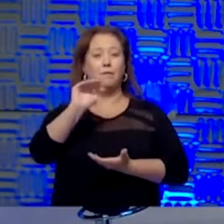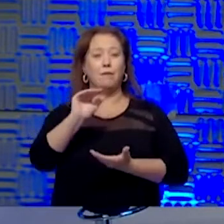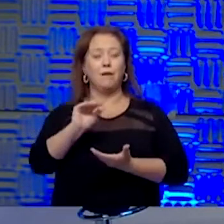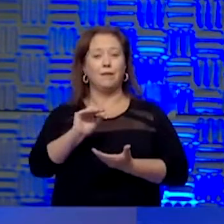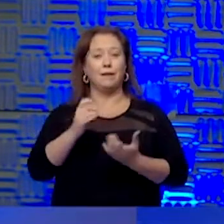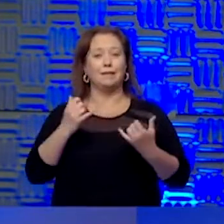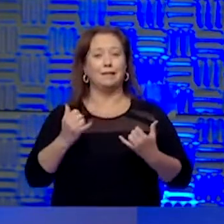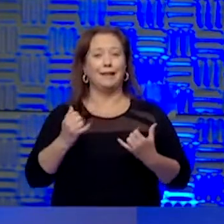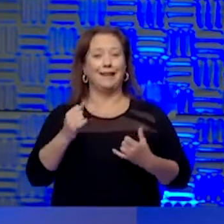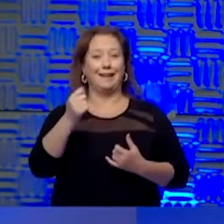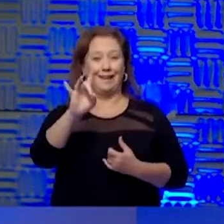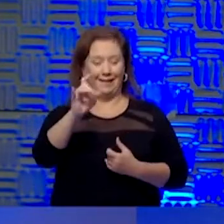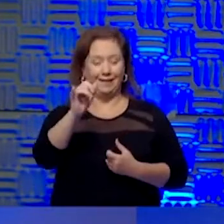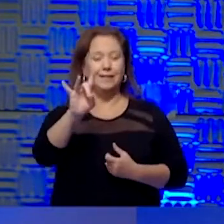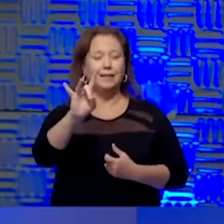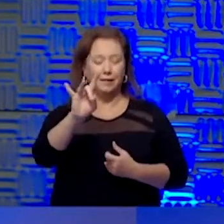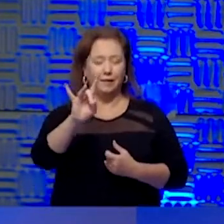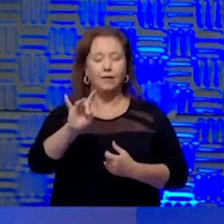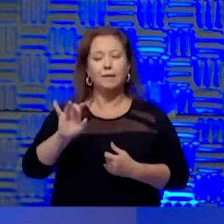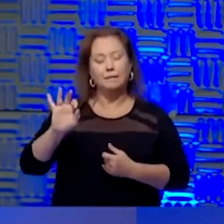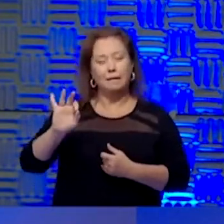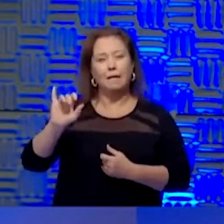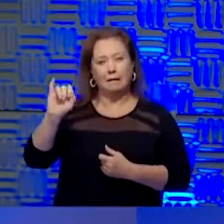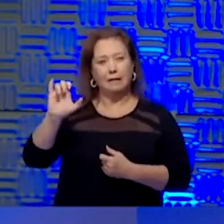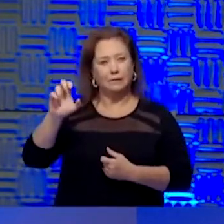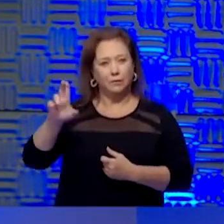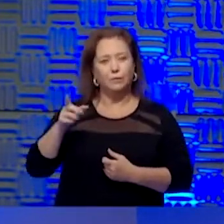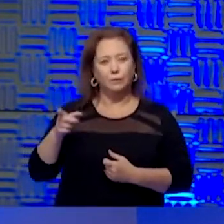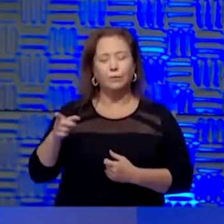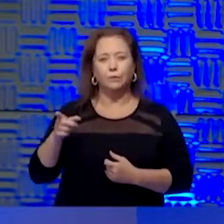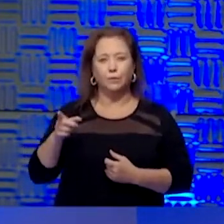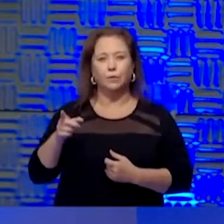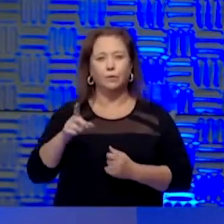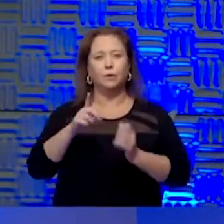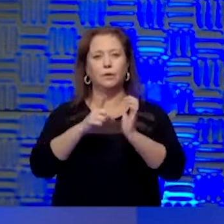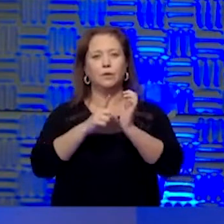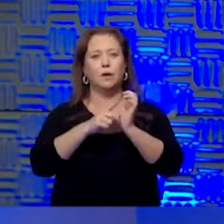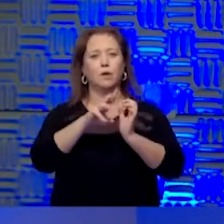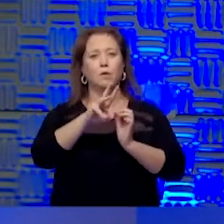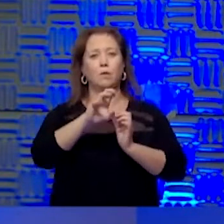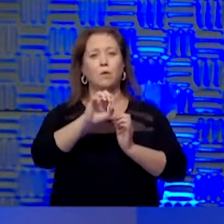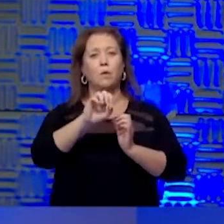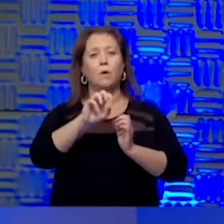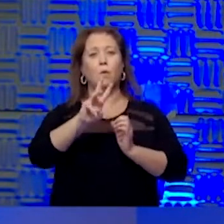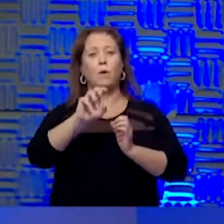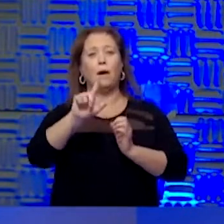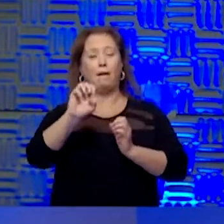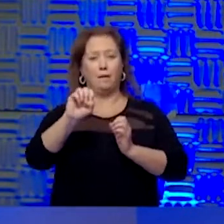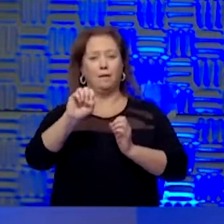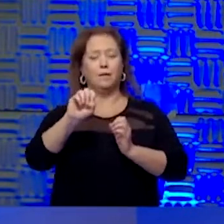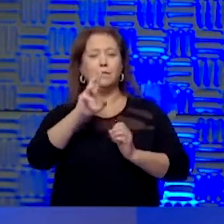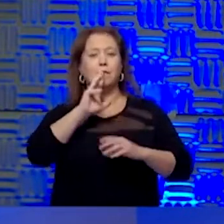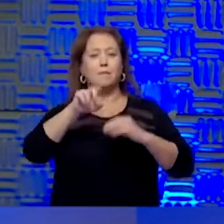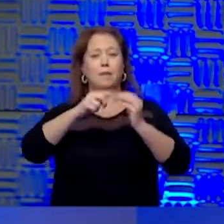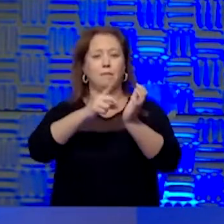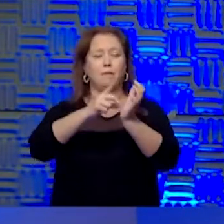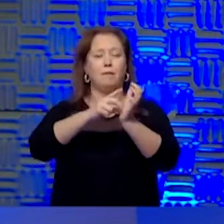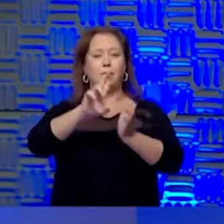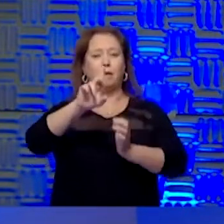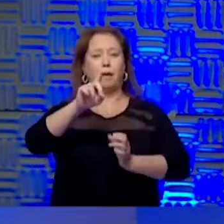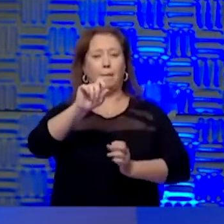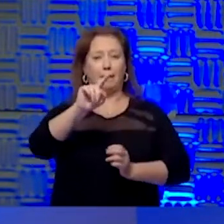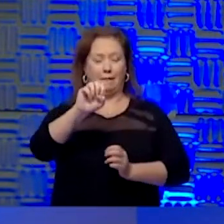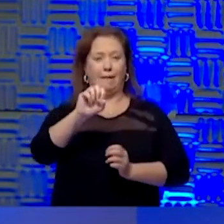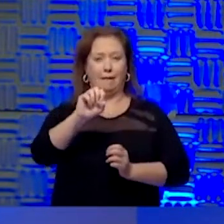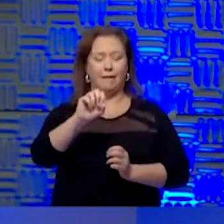are at 18, with 9 of those in the ICU. And as we had Dr. Weil talk to us on the physician update,